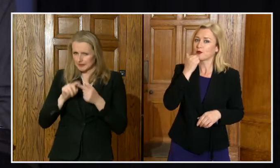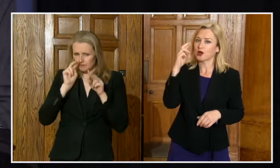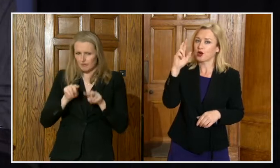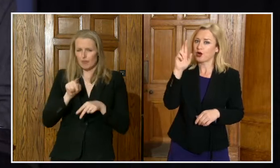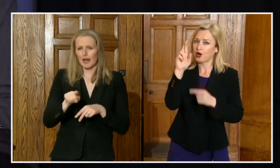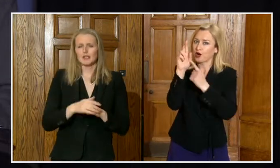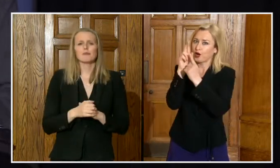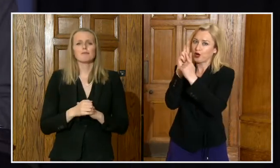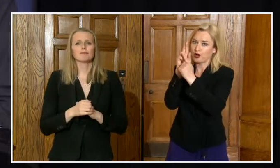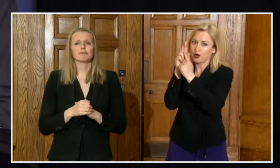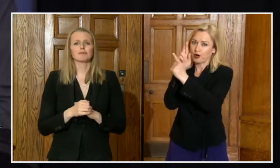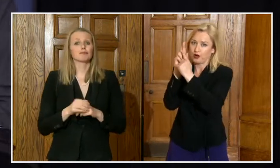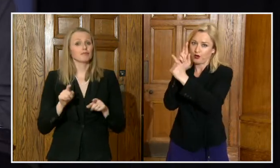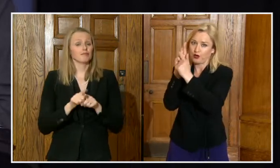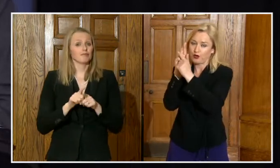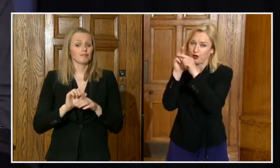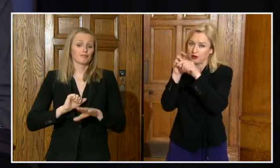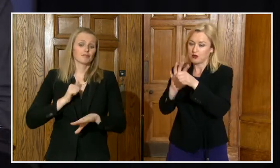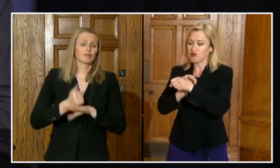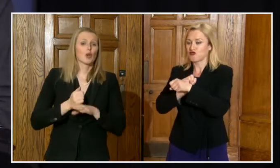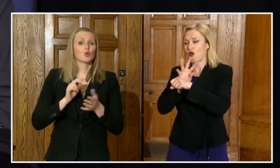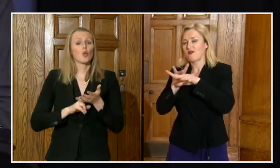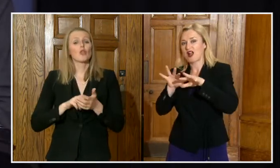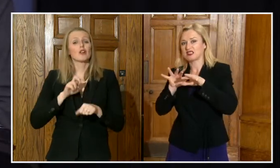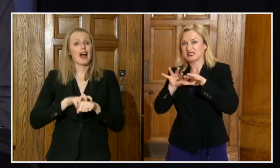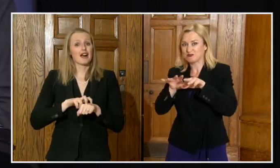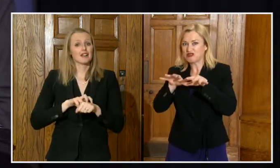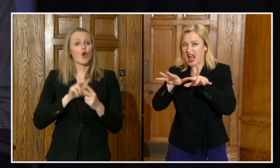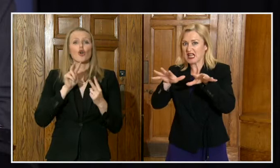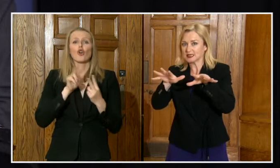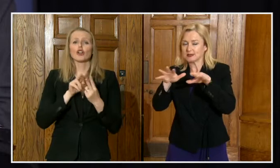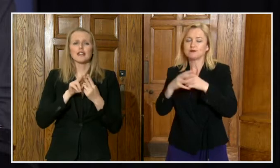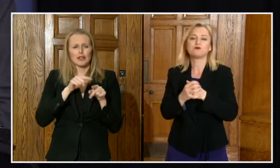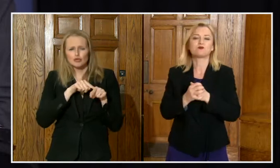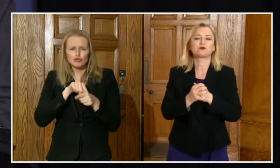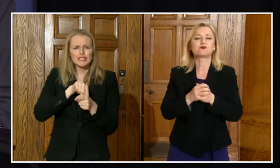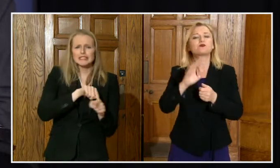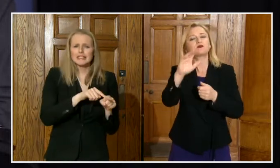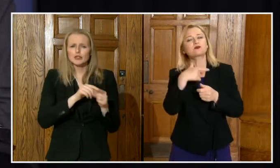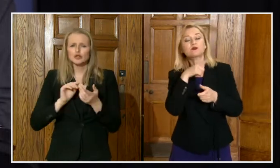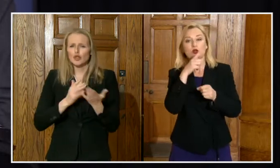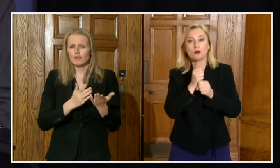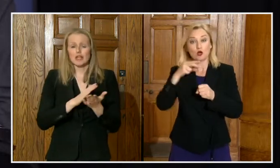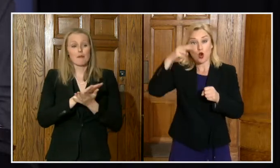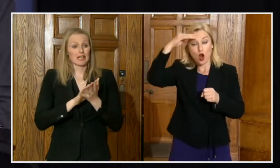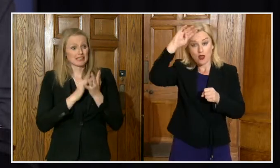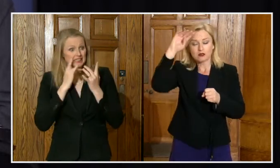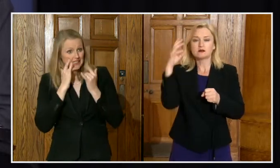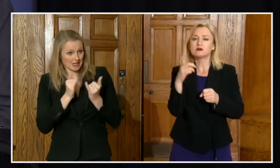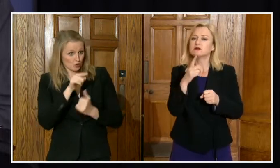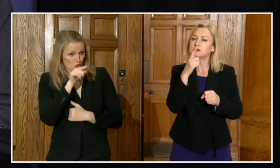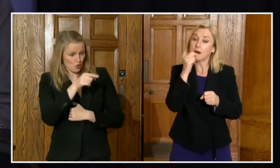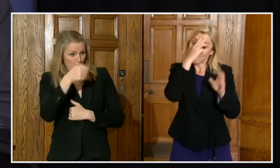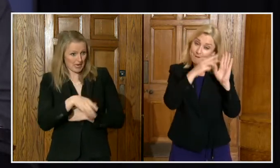the establishment of the Northern Ireland Contact Tracing Service. The Minister has said test, track and trace. It is